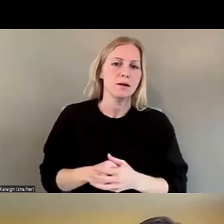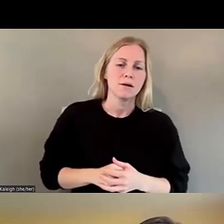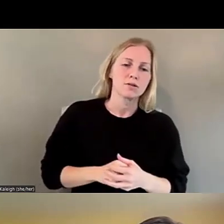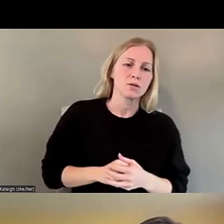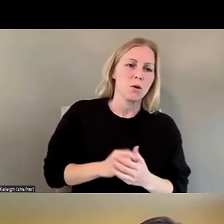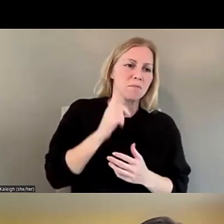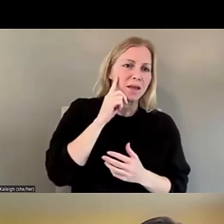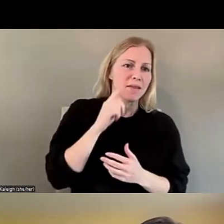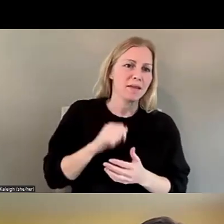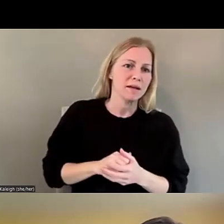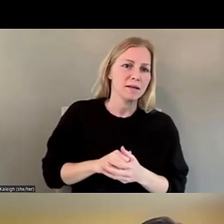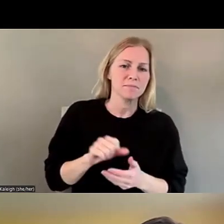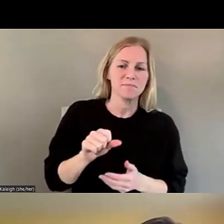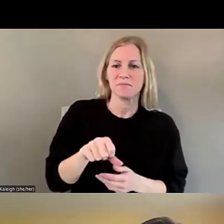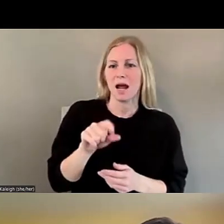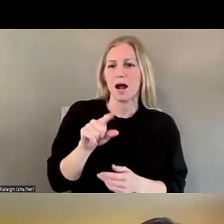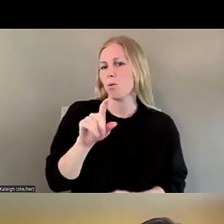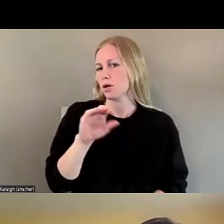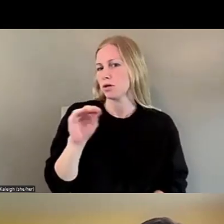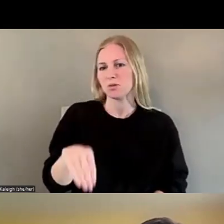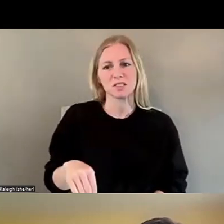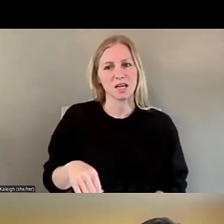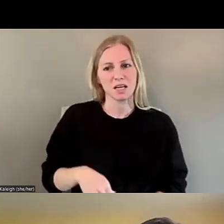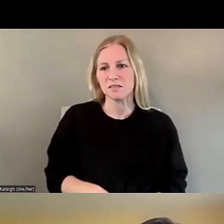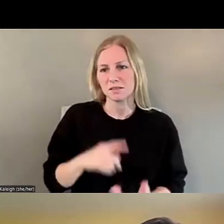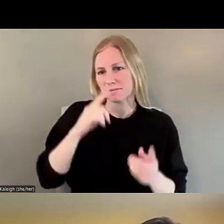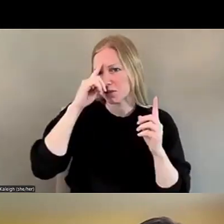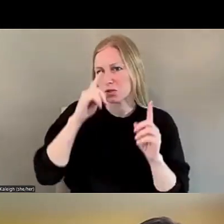yeah, 100%. It's the same,